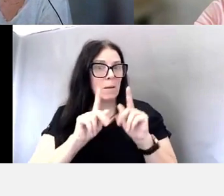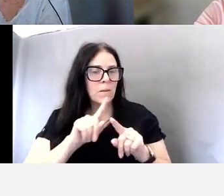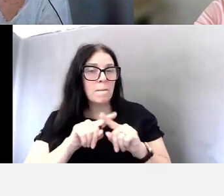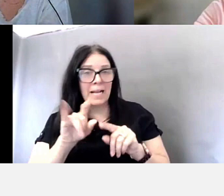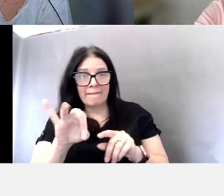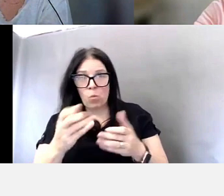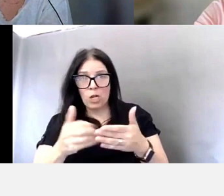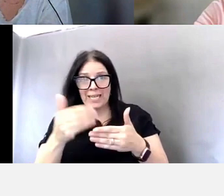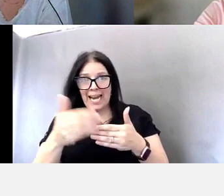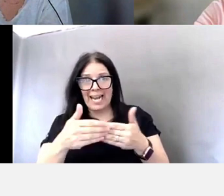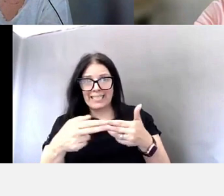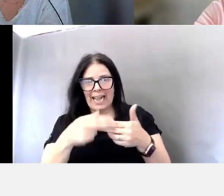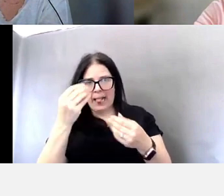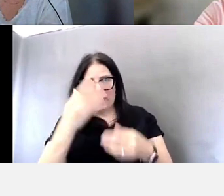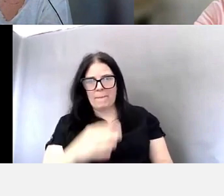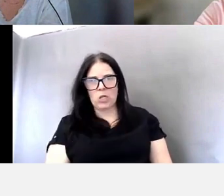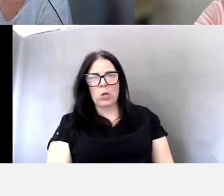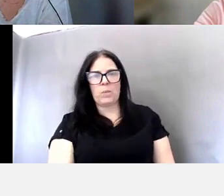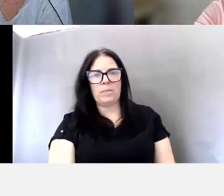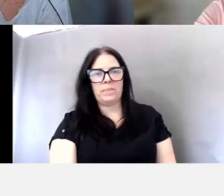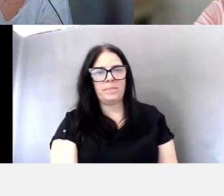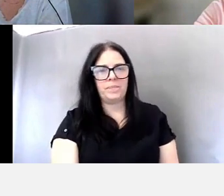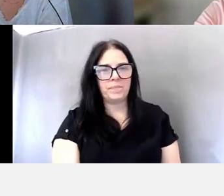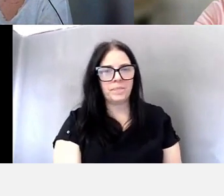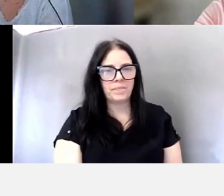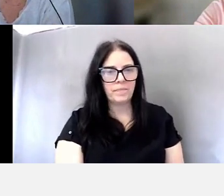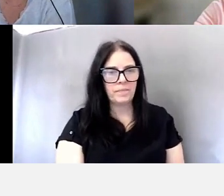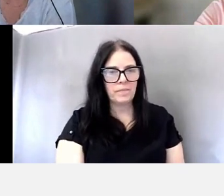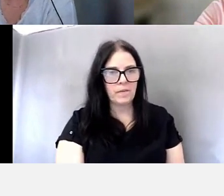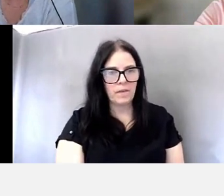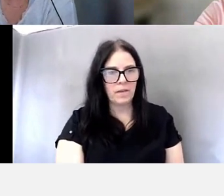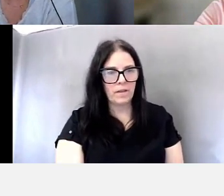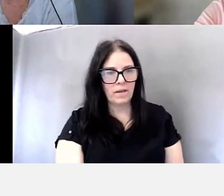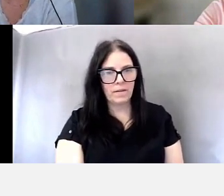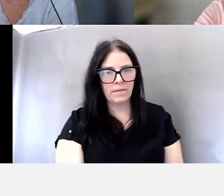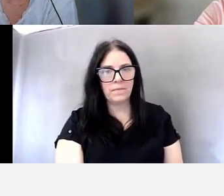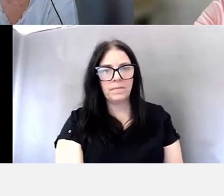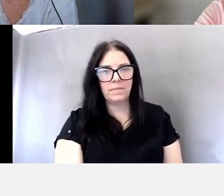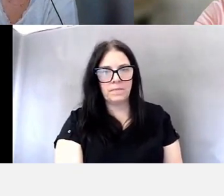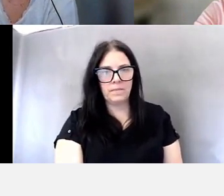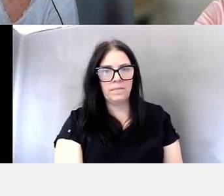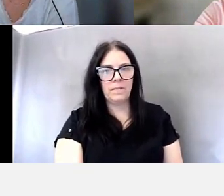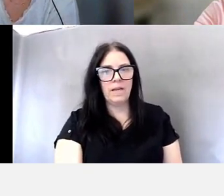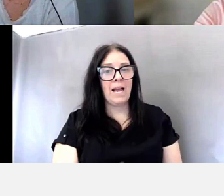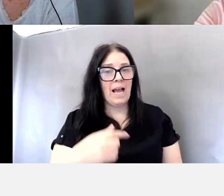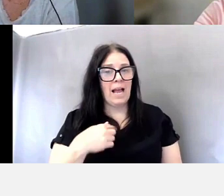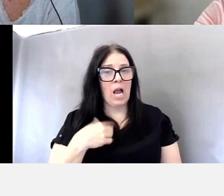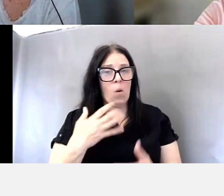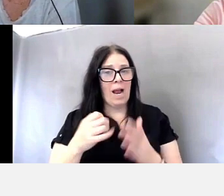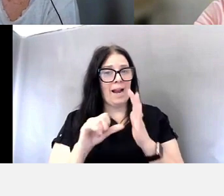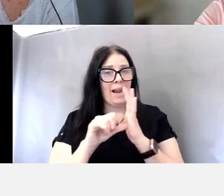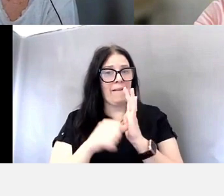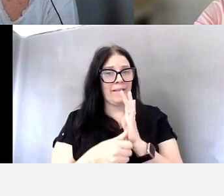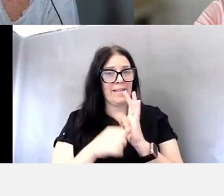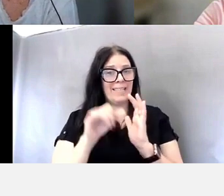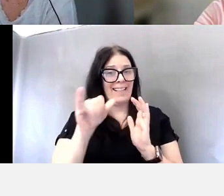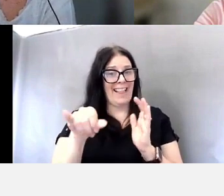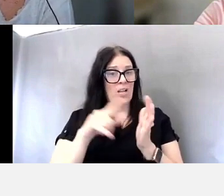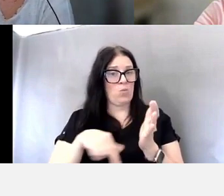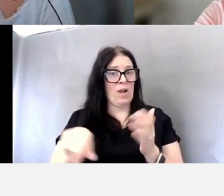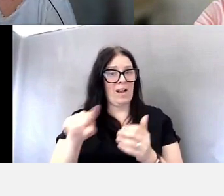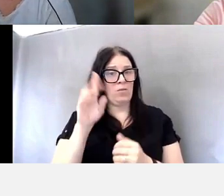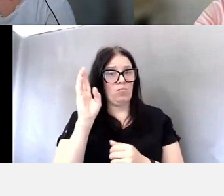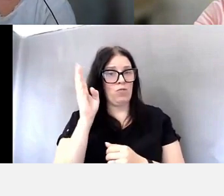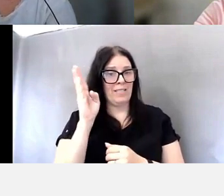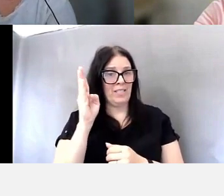screen. Okay. And I just want to emphasize this is what exactly the presentation is about,